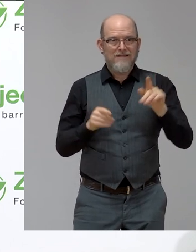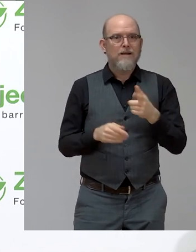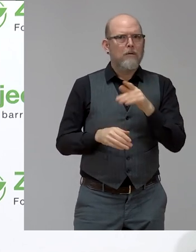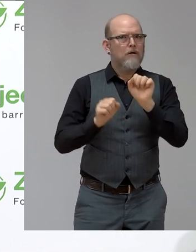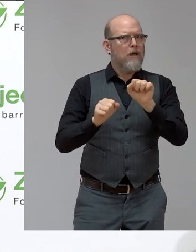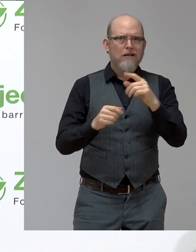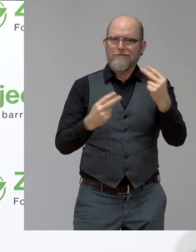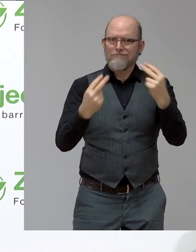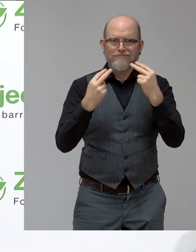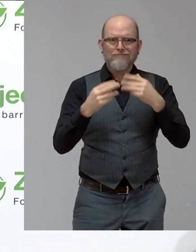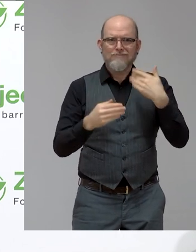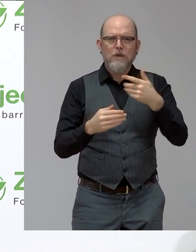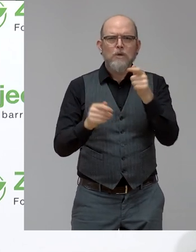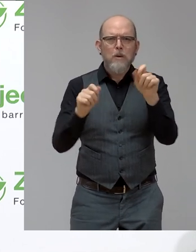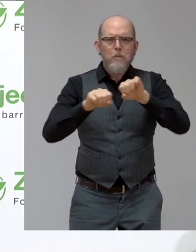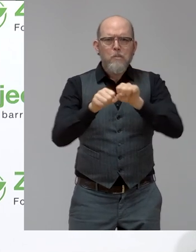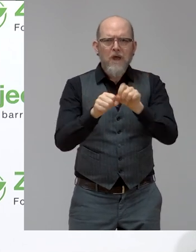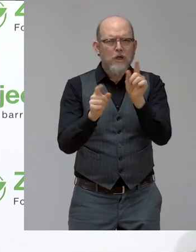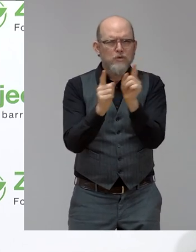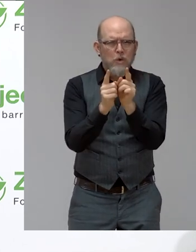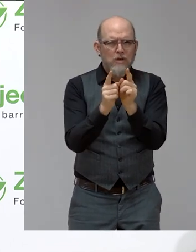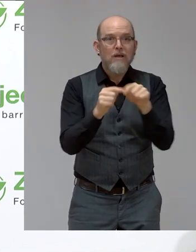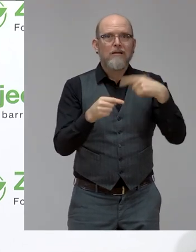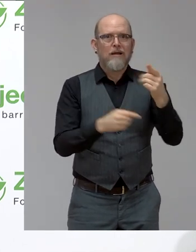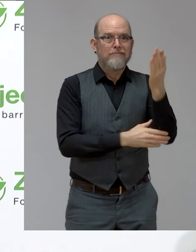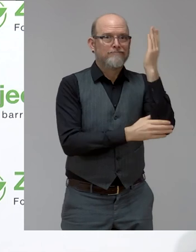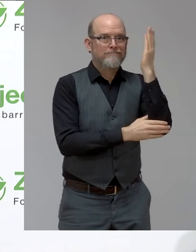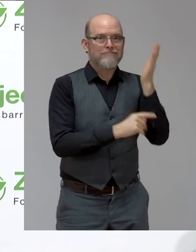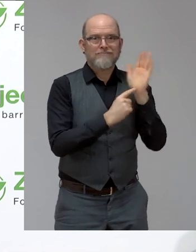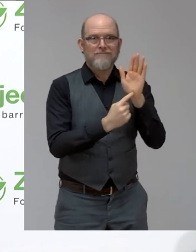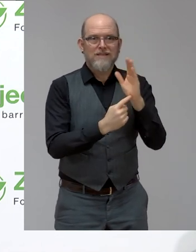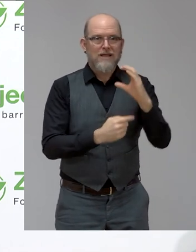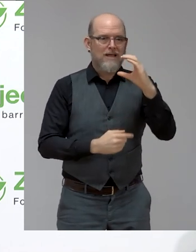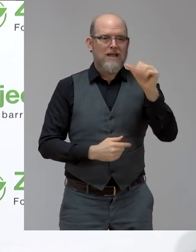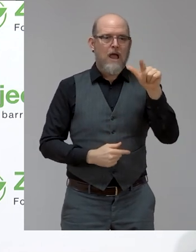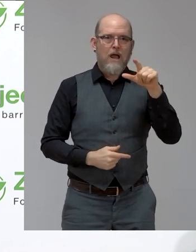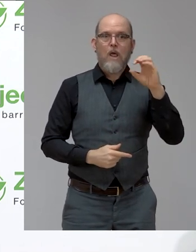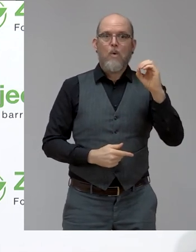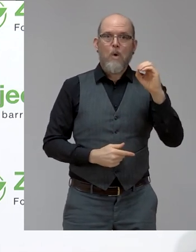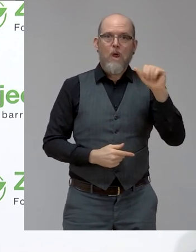keynotes, amongst others, from Carola Rubia we've just seen. Thank you for coming. Bye-bye.